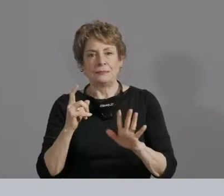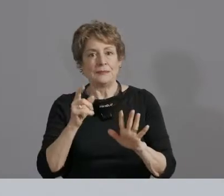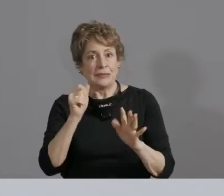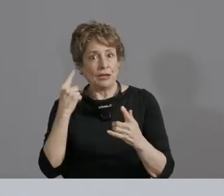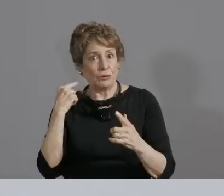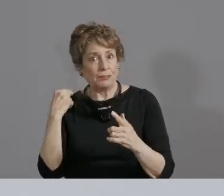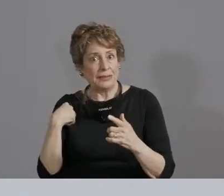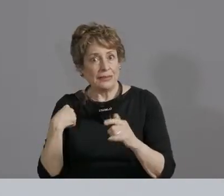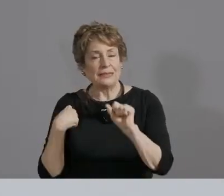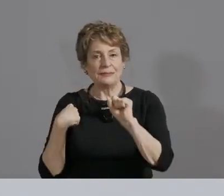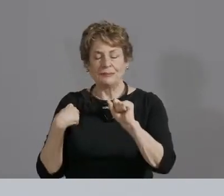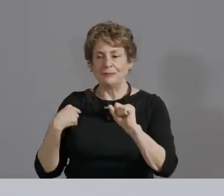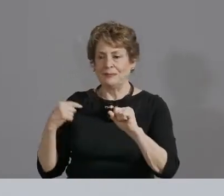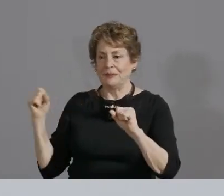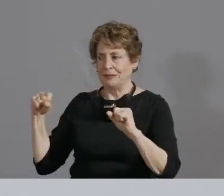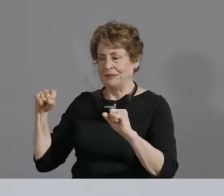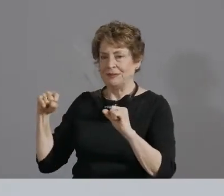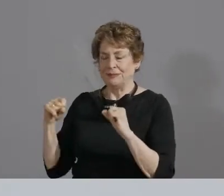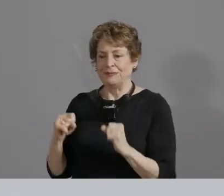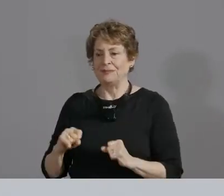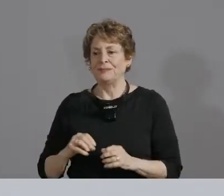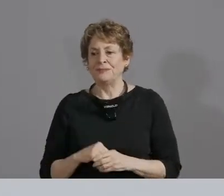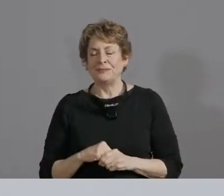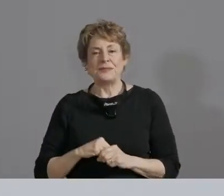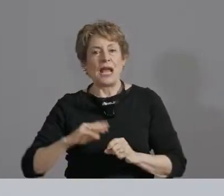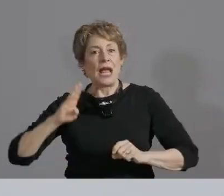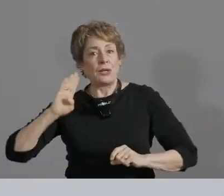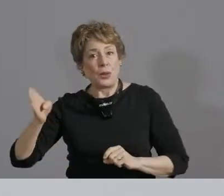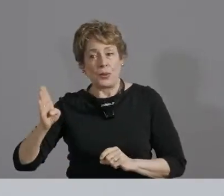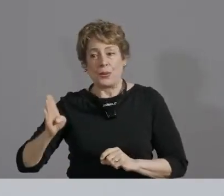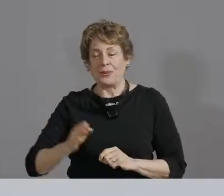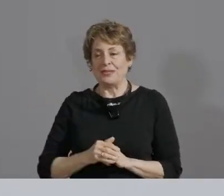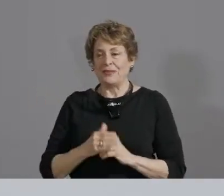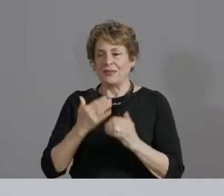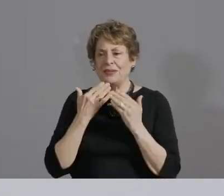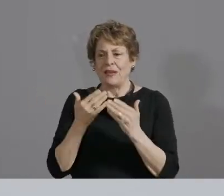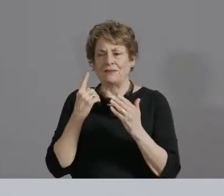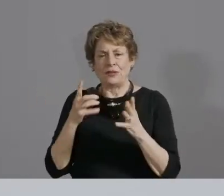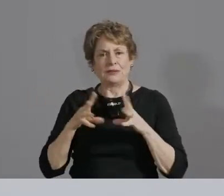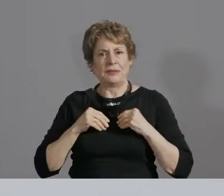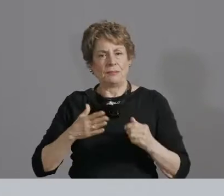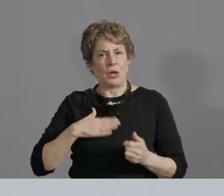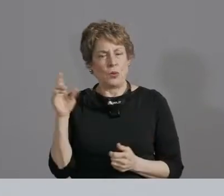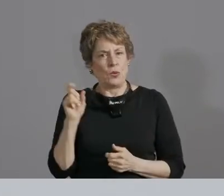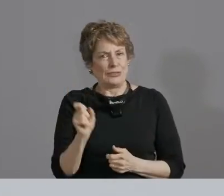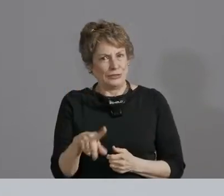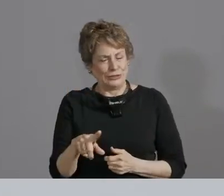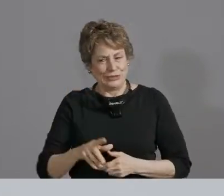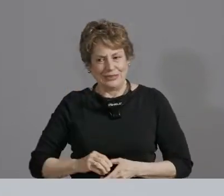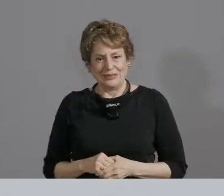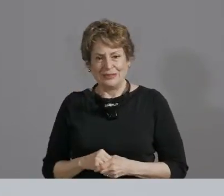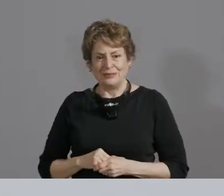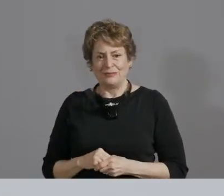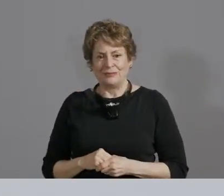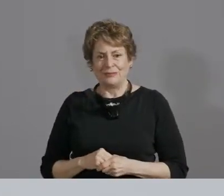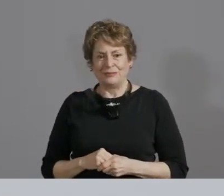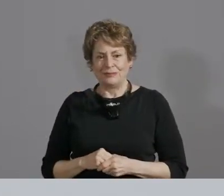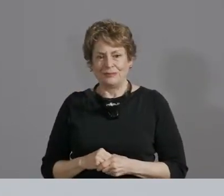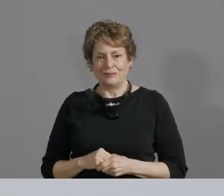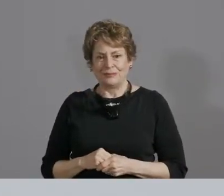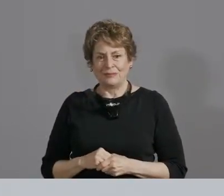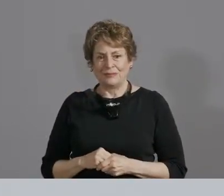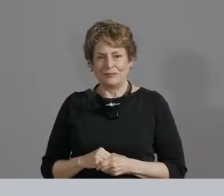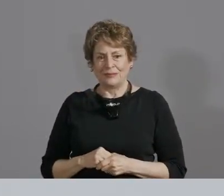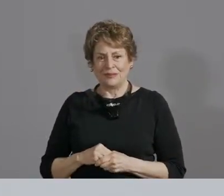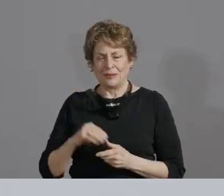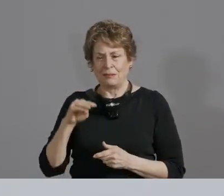Yeah. Hi, thanks for taking my question, Dr. Christ. This is Jorge Valenzuela from Univision, Arizona. How are